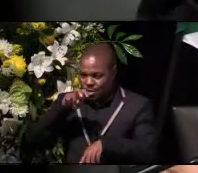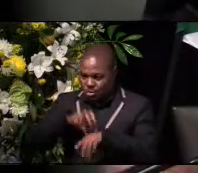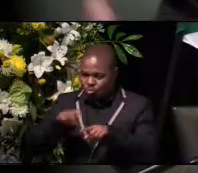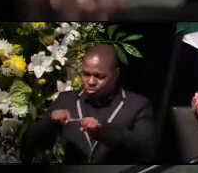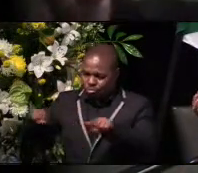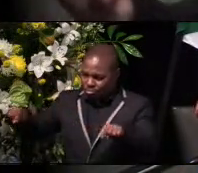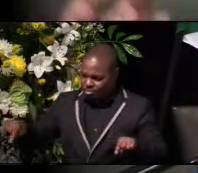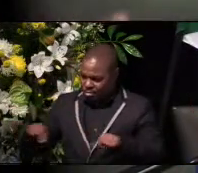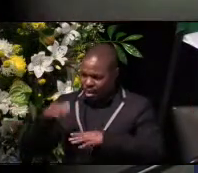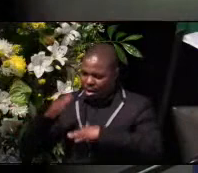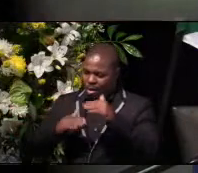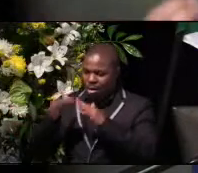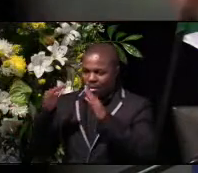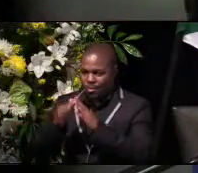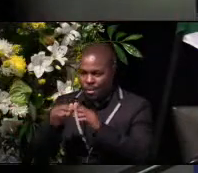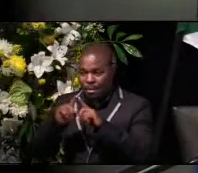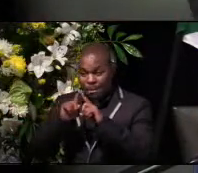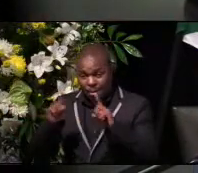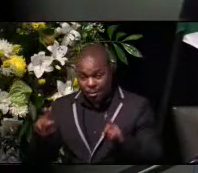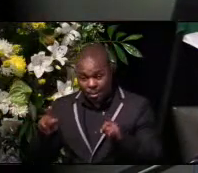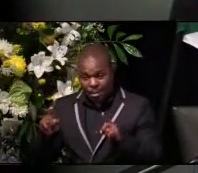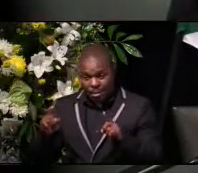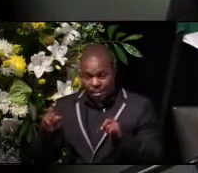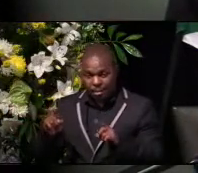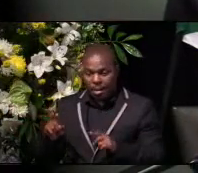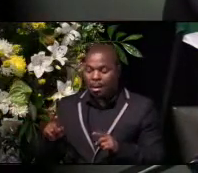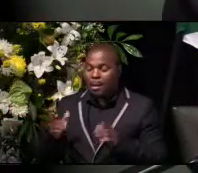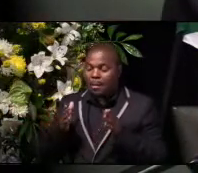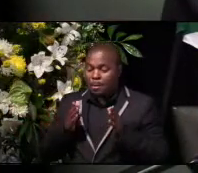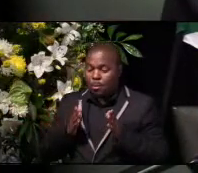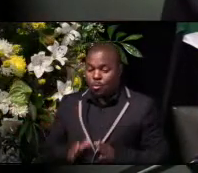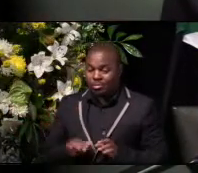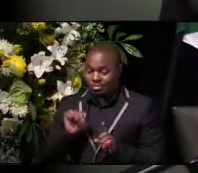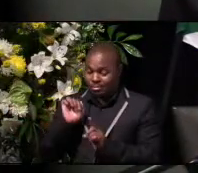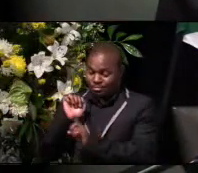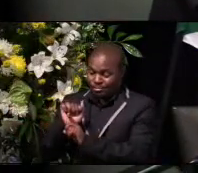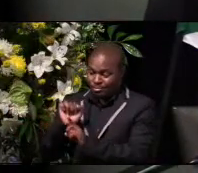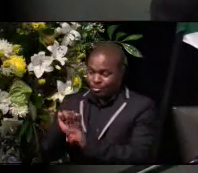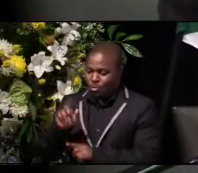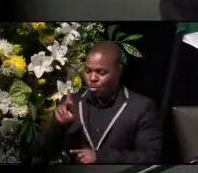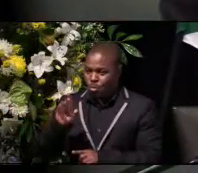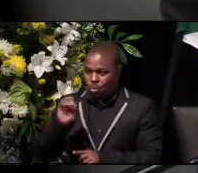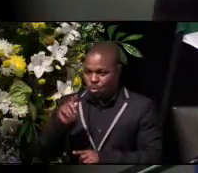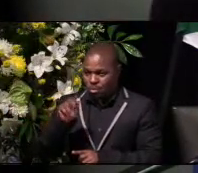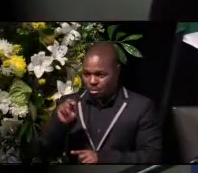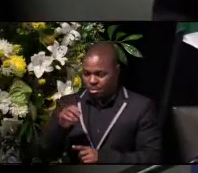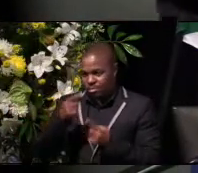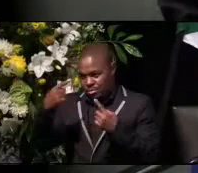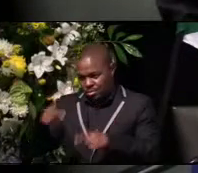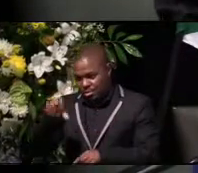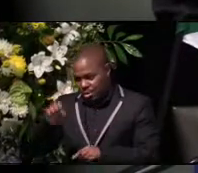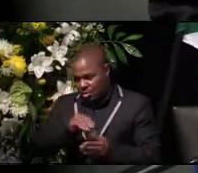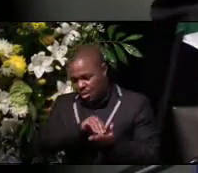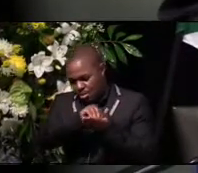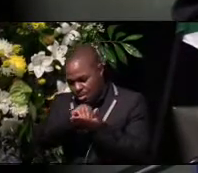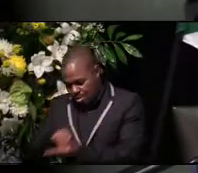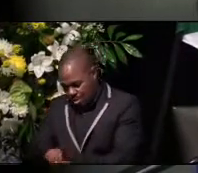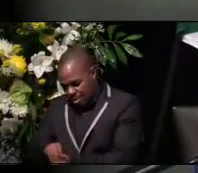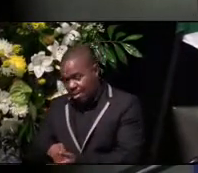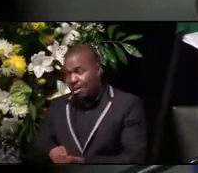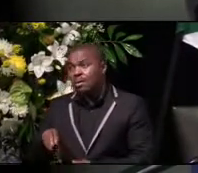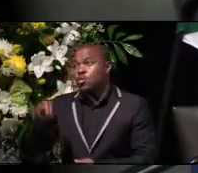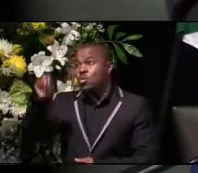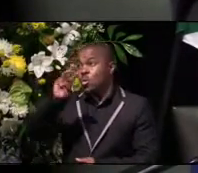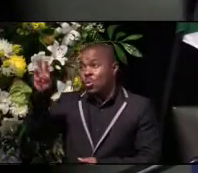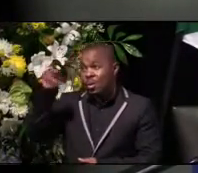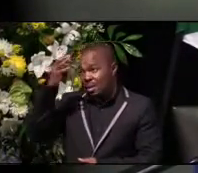house and when the body of Moses Cortana was brought back to South Africa the government of the Northwest that had